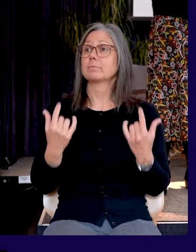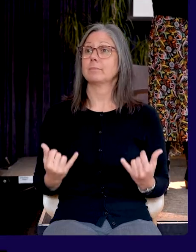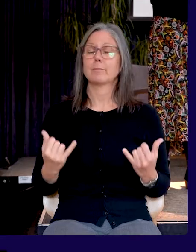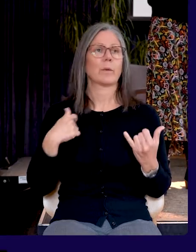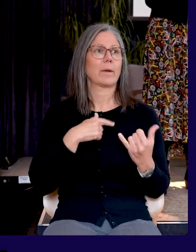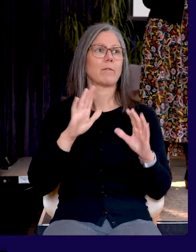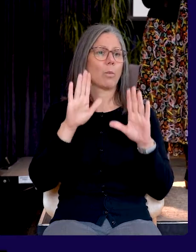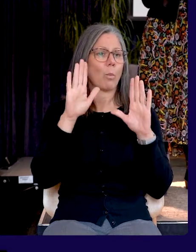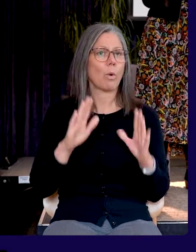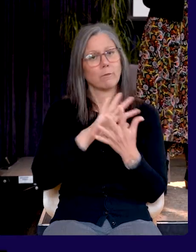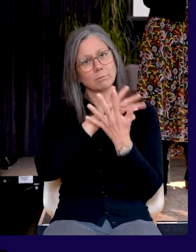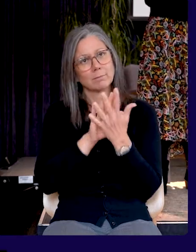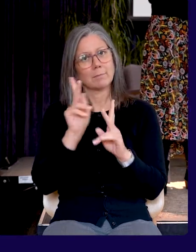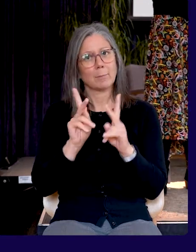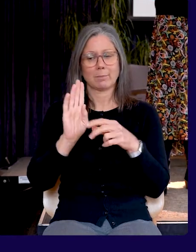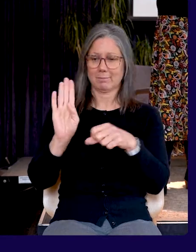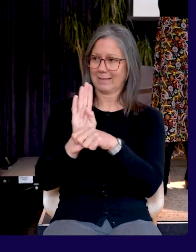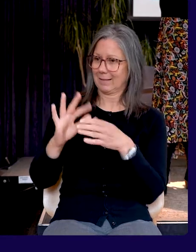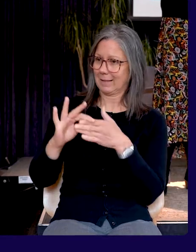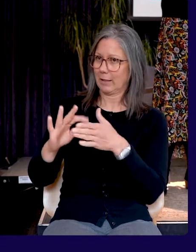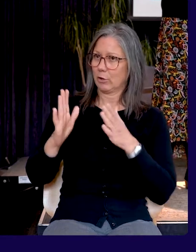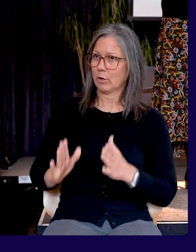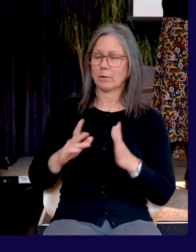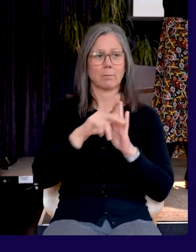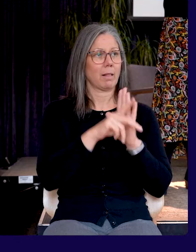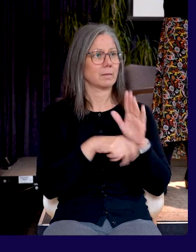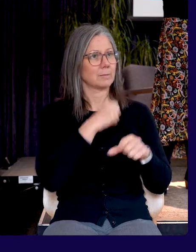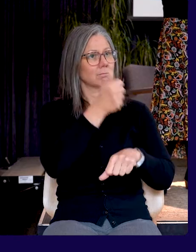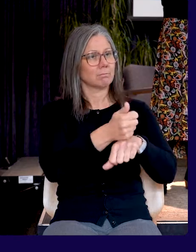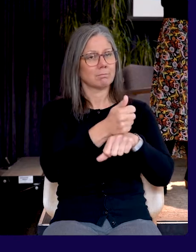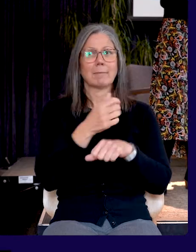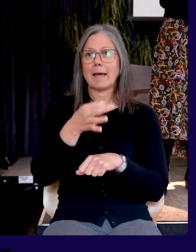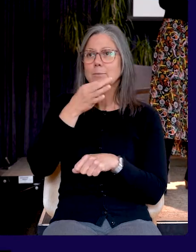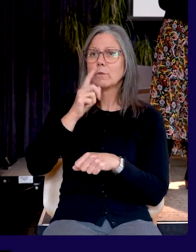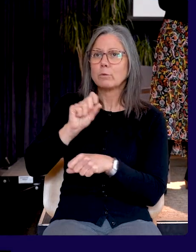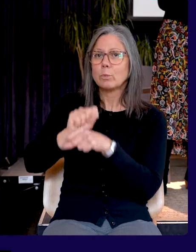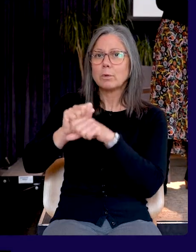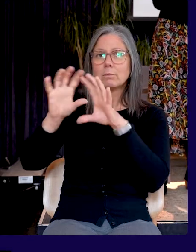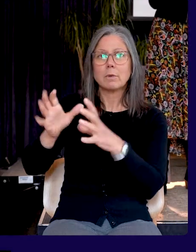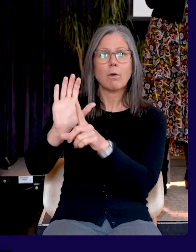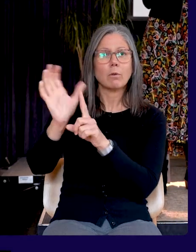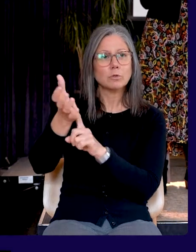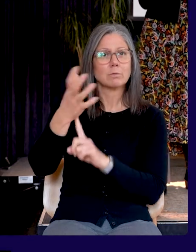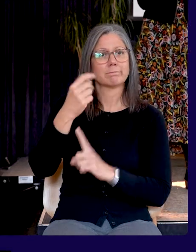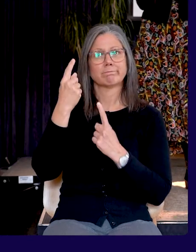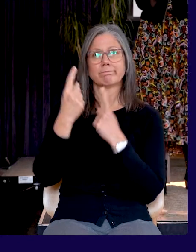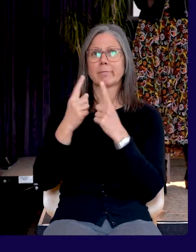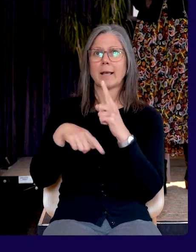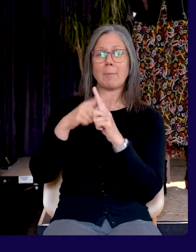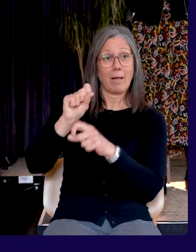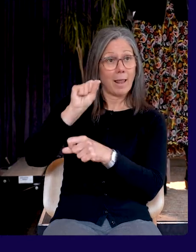by an incredible lineup of business leaders, of policymakers, of experts on workplace culture, all of whom are thinking deeply about